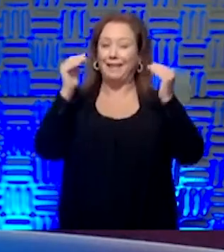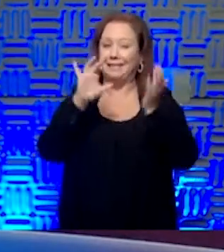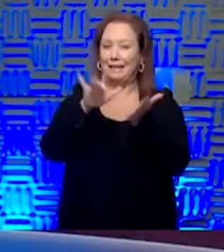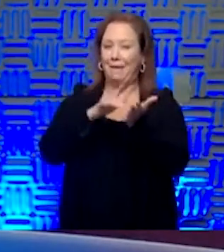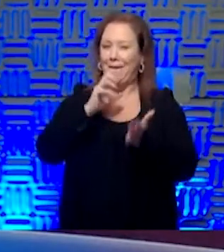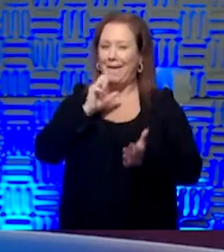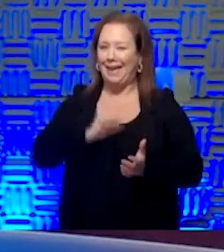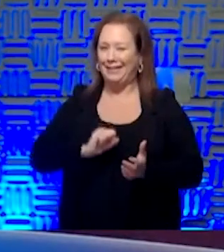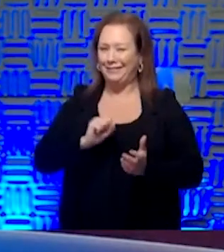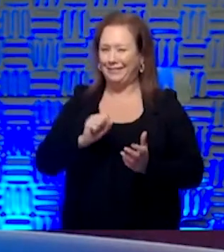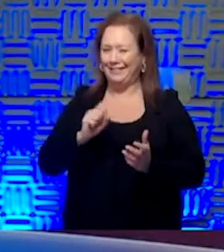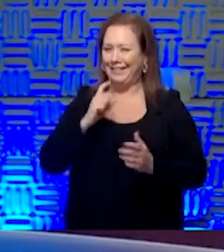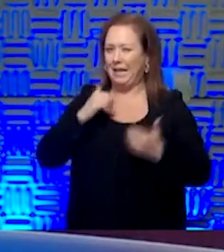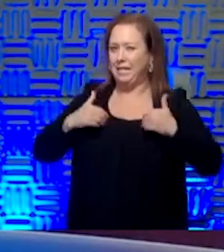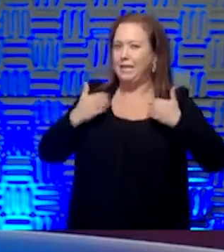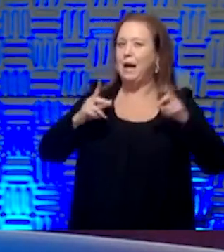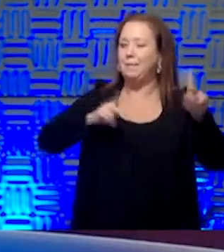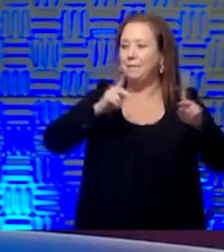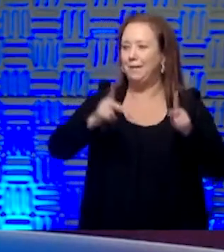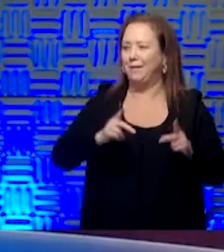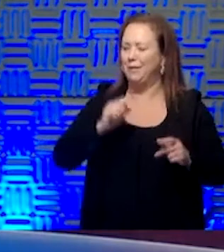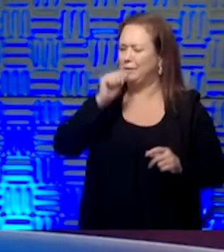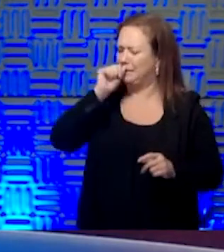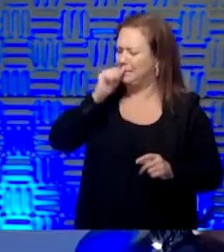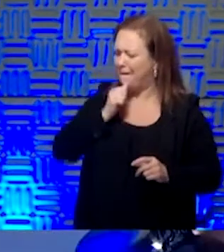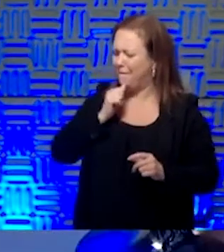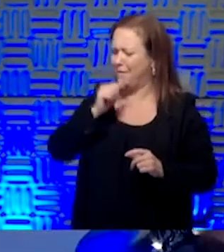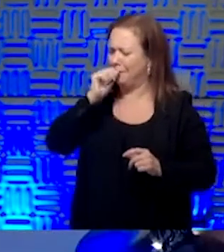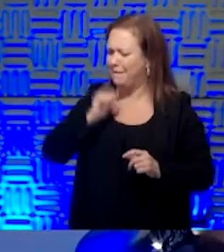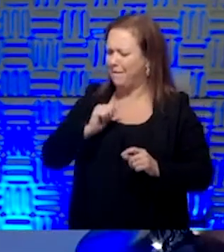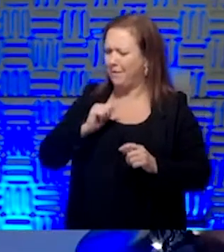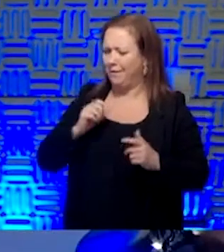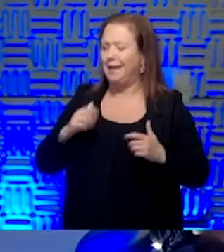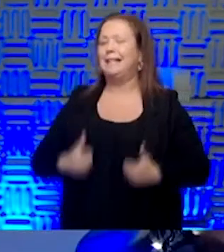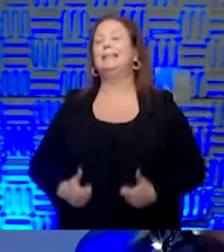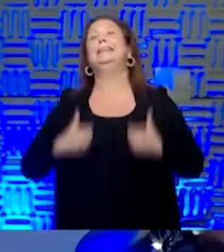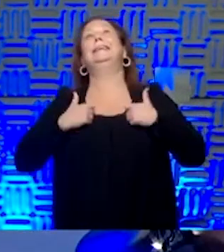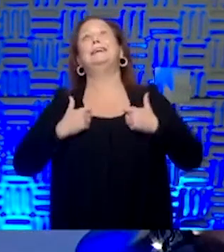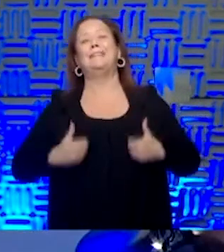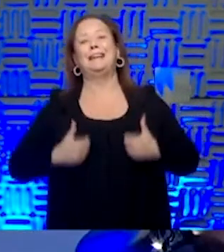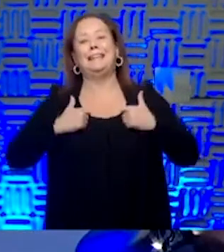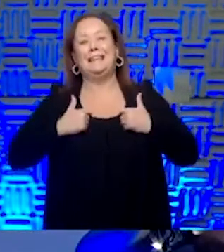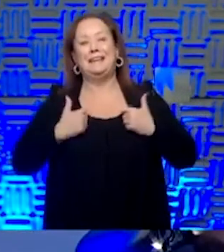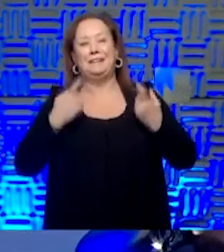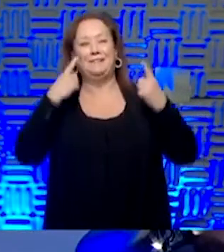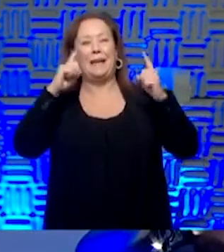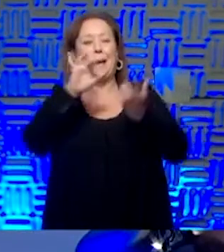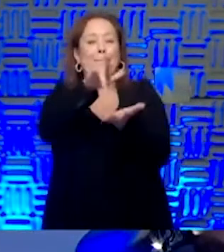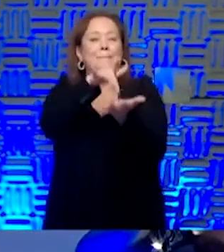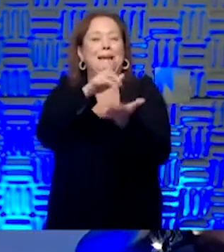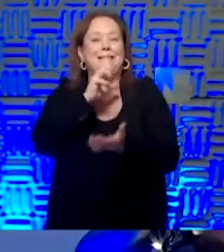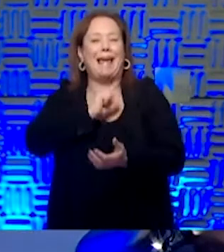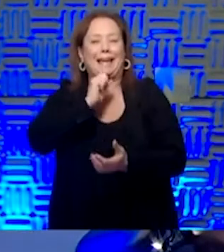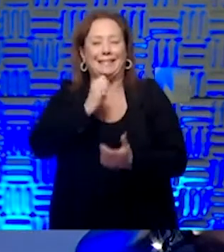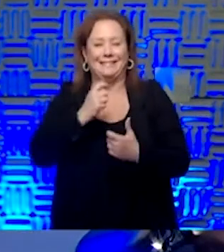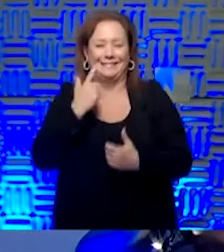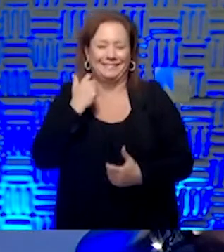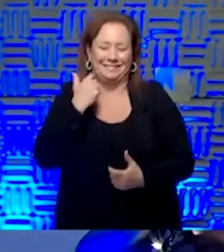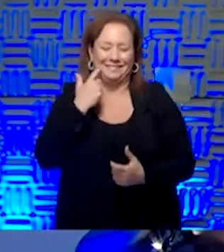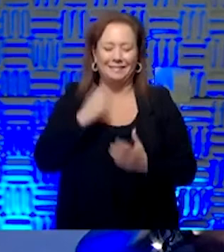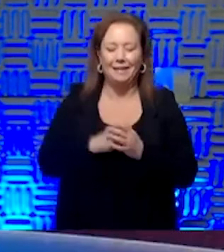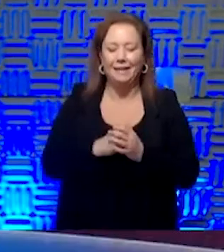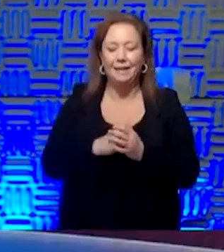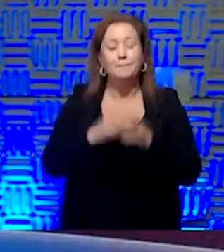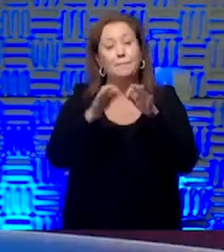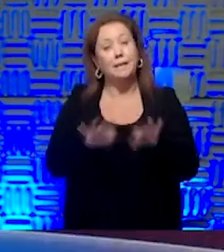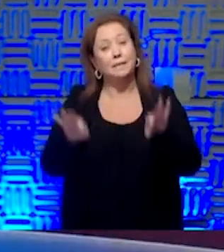even young people, suffer. Though. I like the way you said suffer. Nice verb there. live and thrive. And